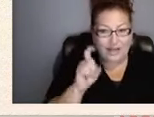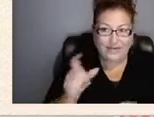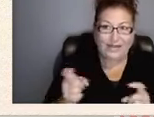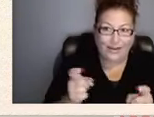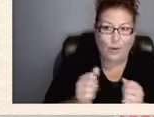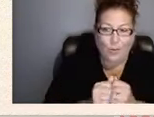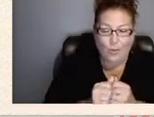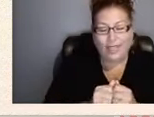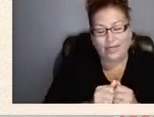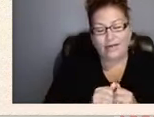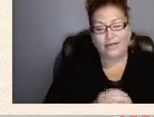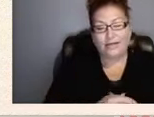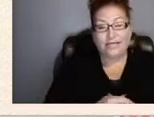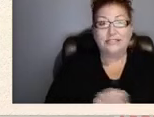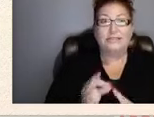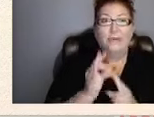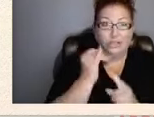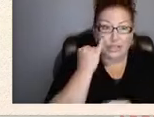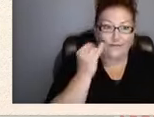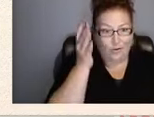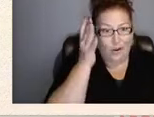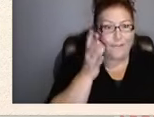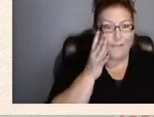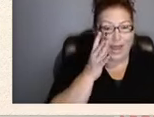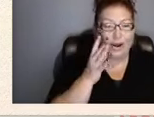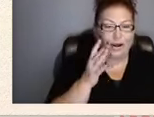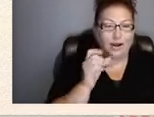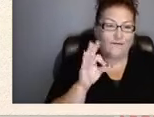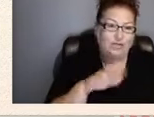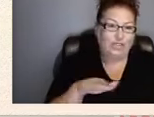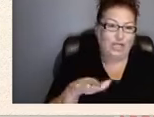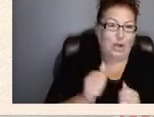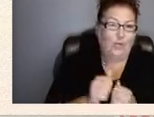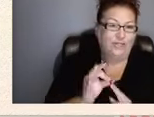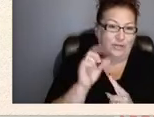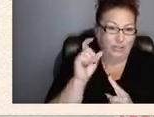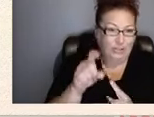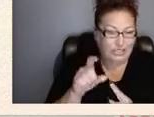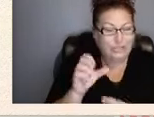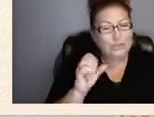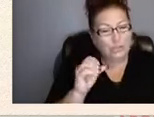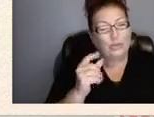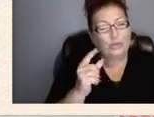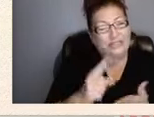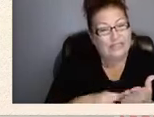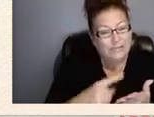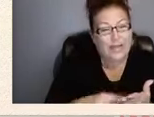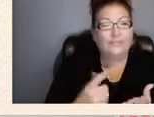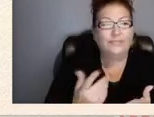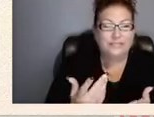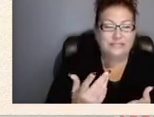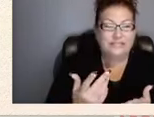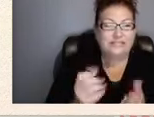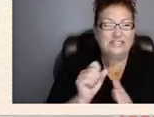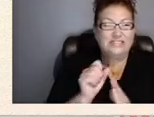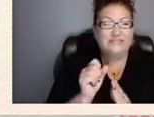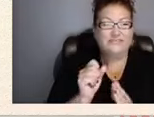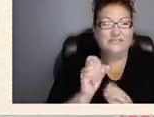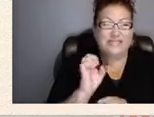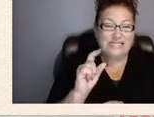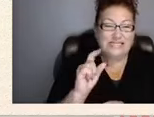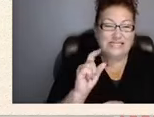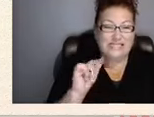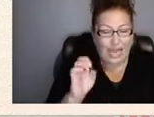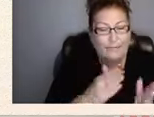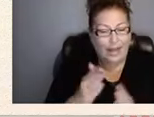particularly if you are a parent of a child with special needs. So sometimes estate planning and special needs planning gets